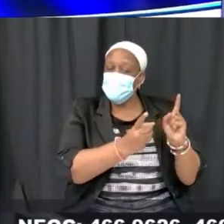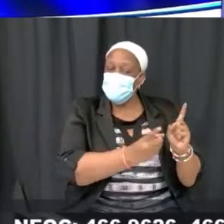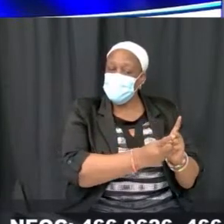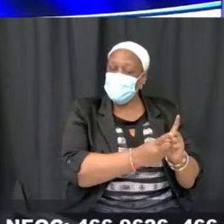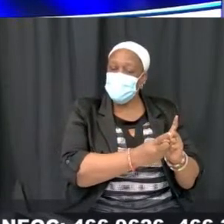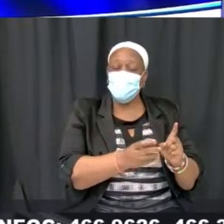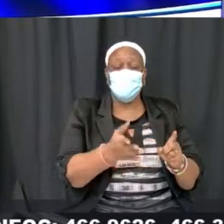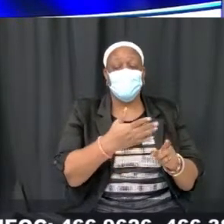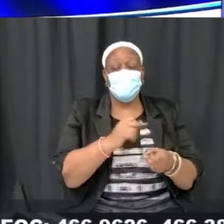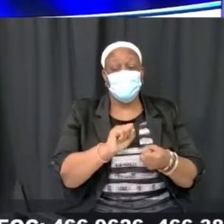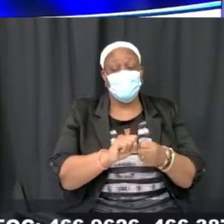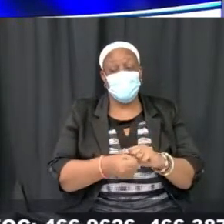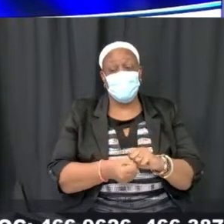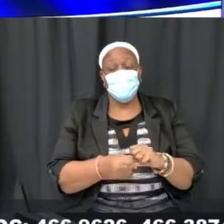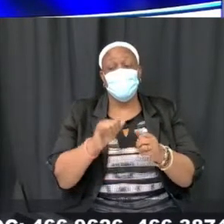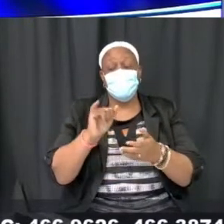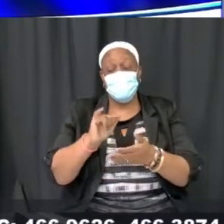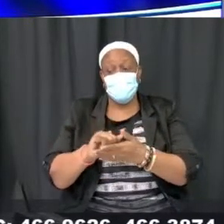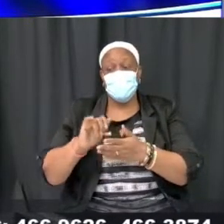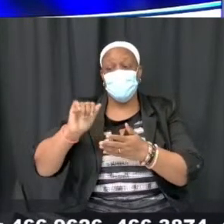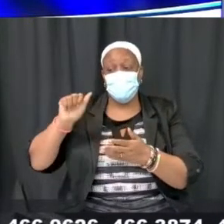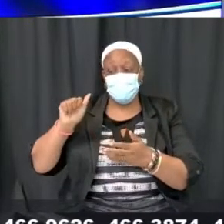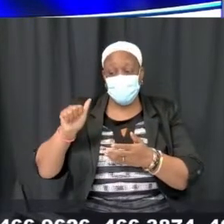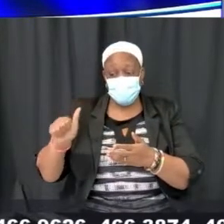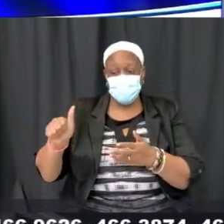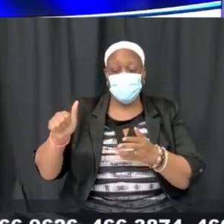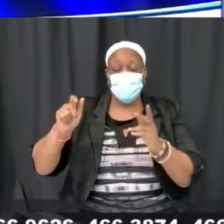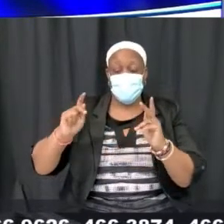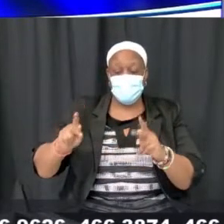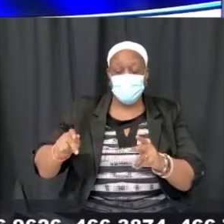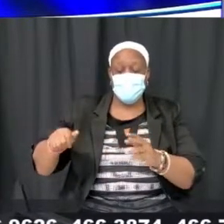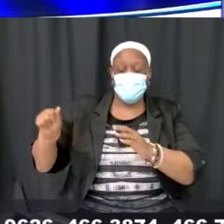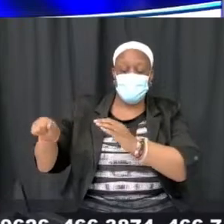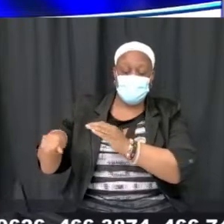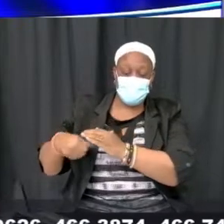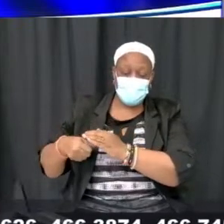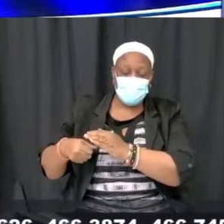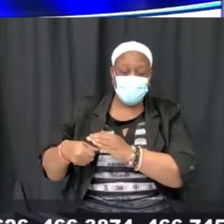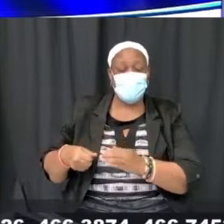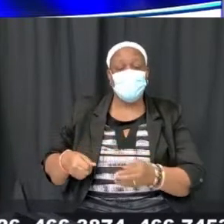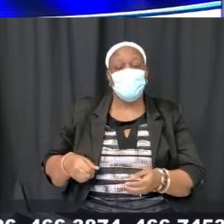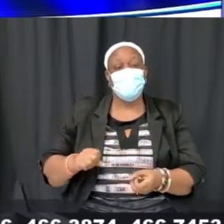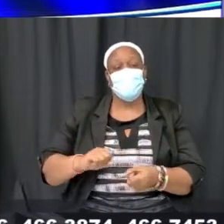quarantine. And so the number of persons added to